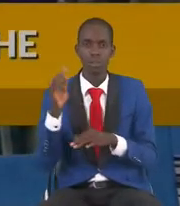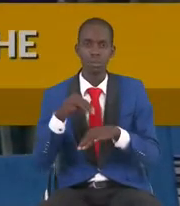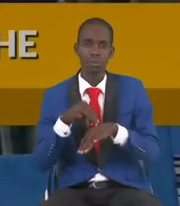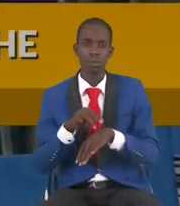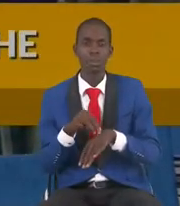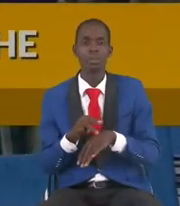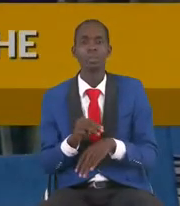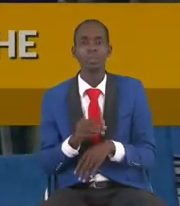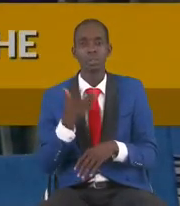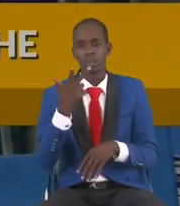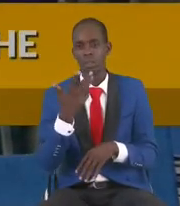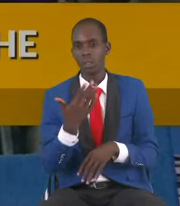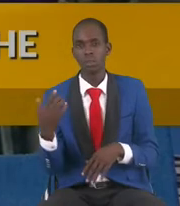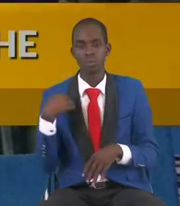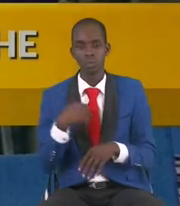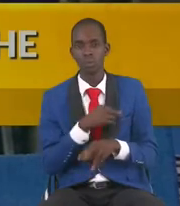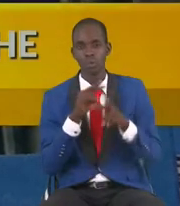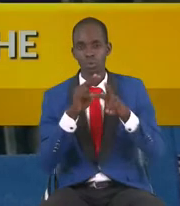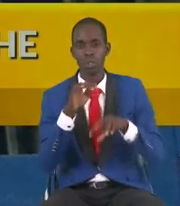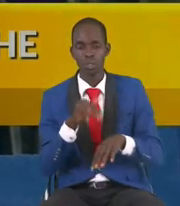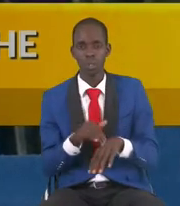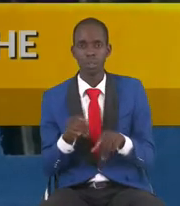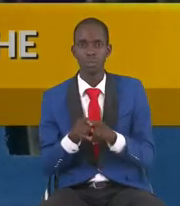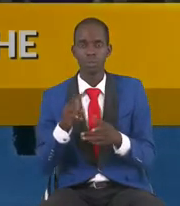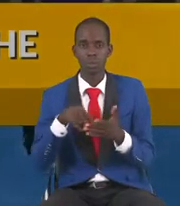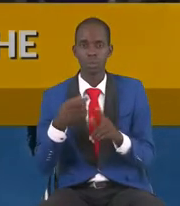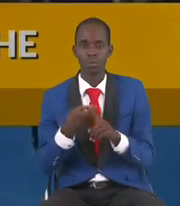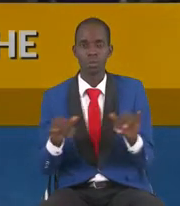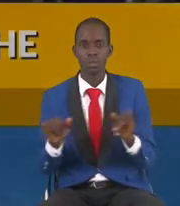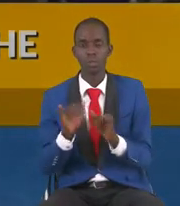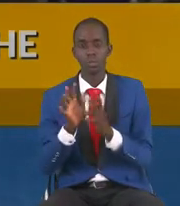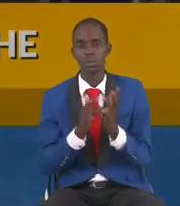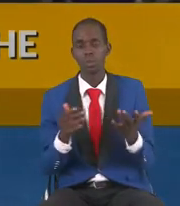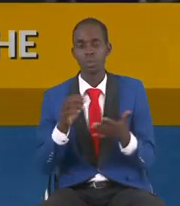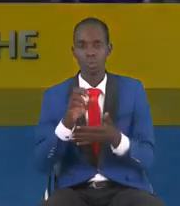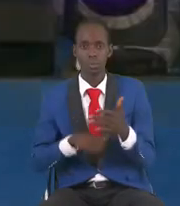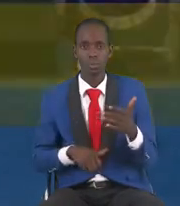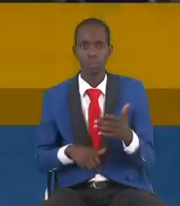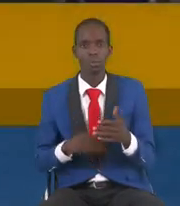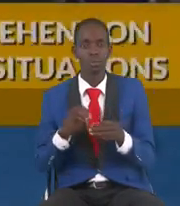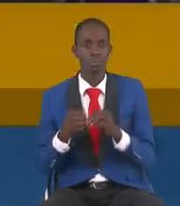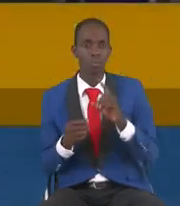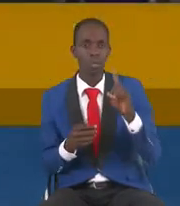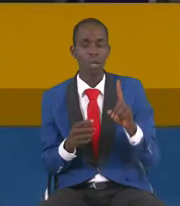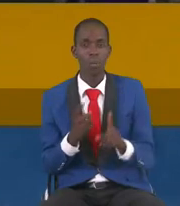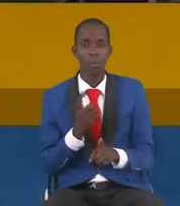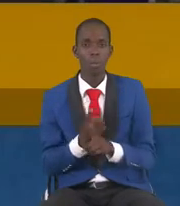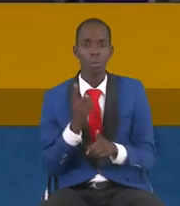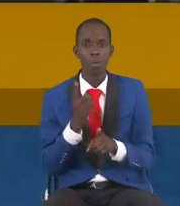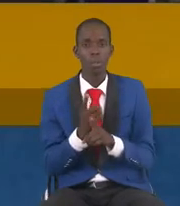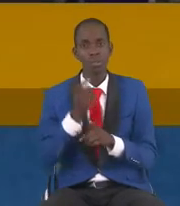we're looking at as we look at the chapter. Number one, proper comprehension of